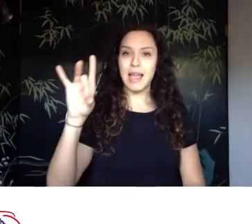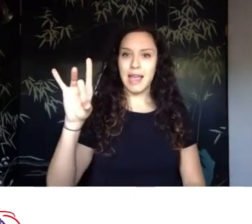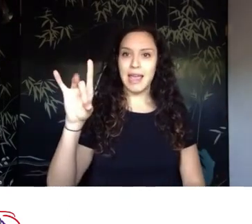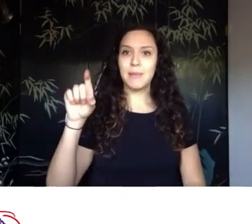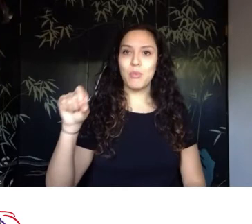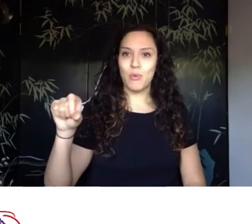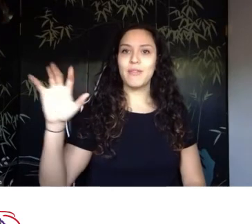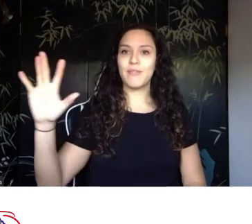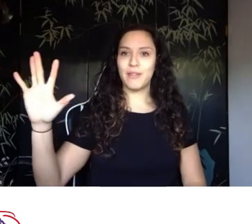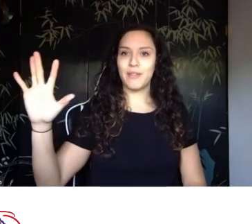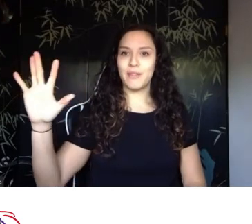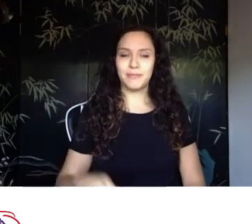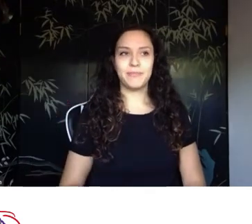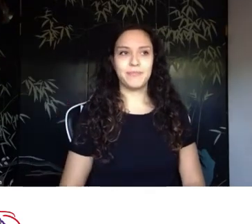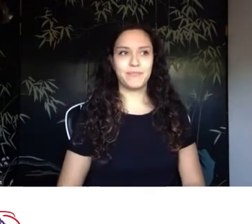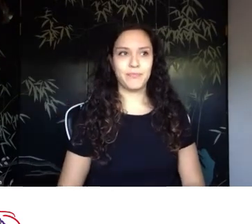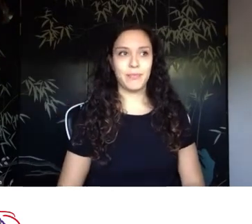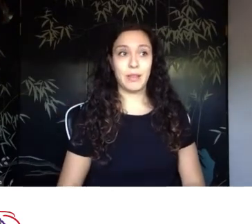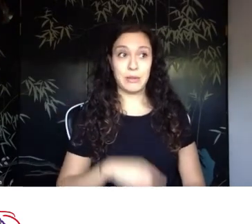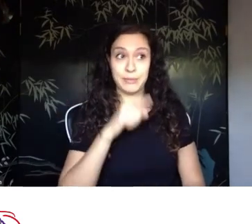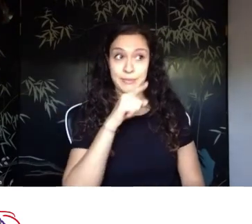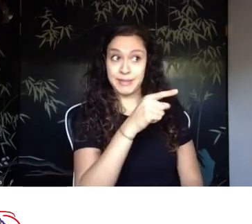which is 8.5.